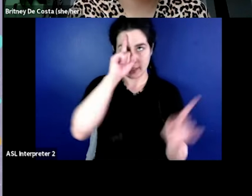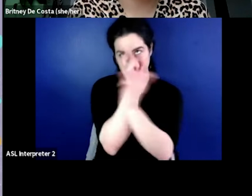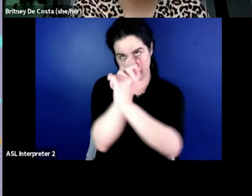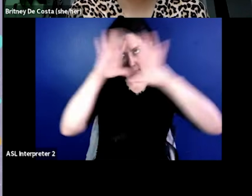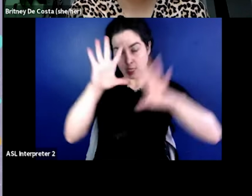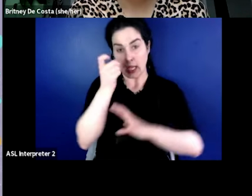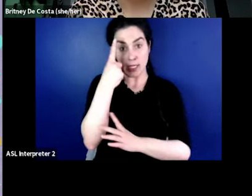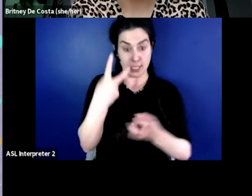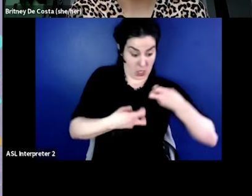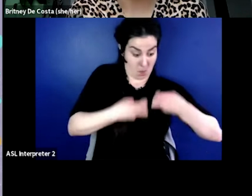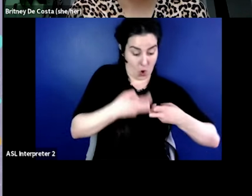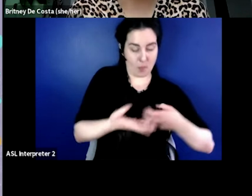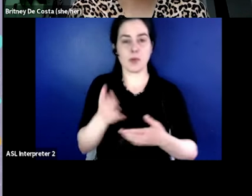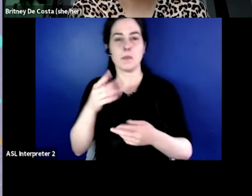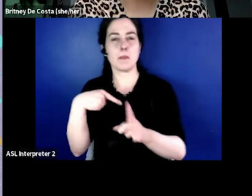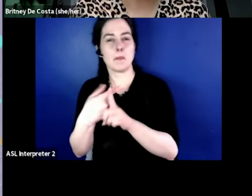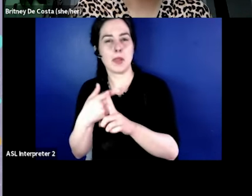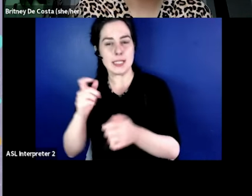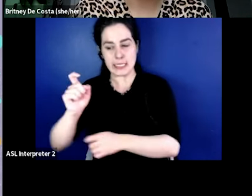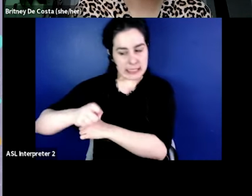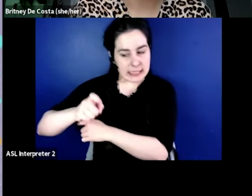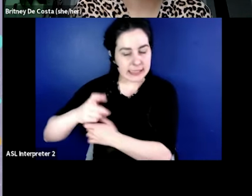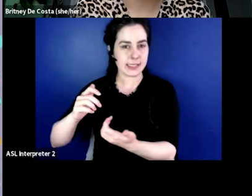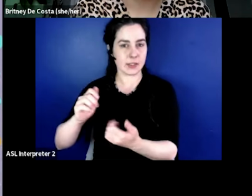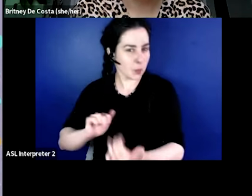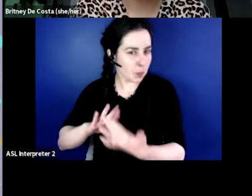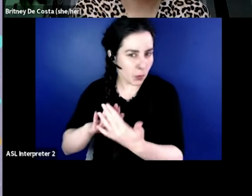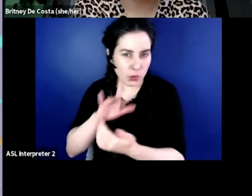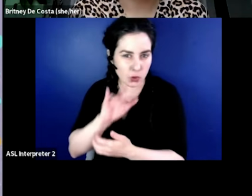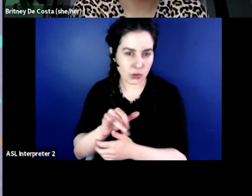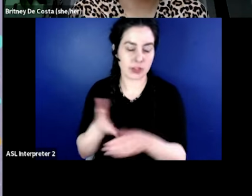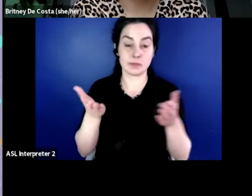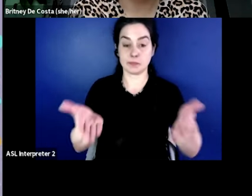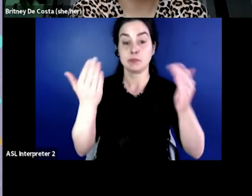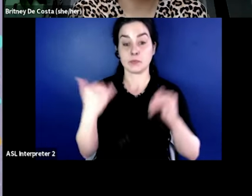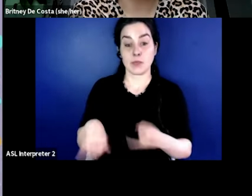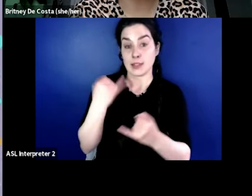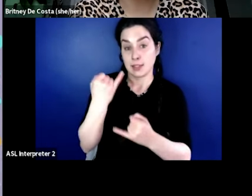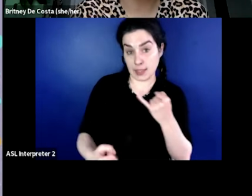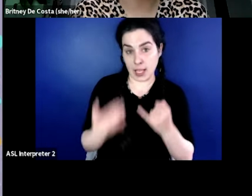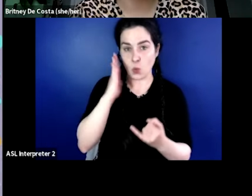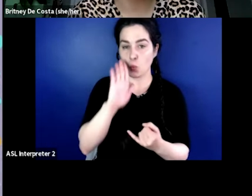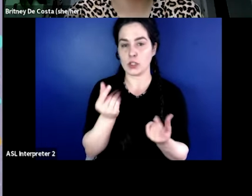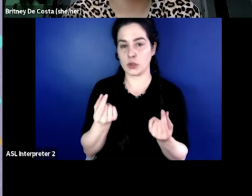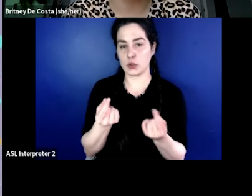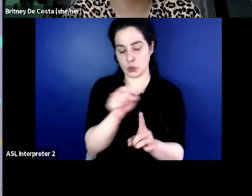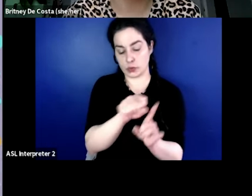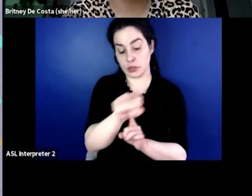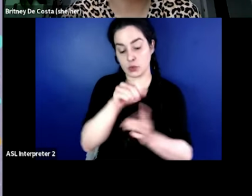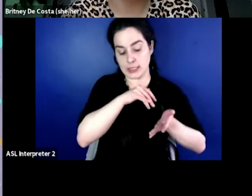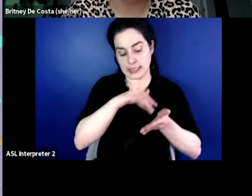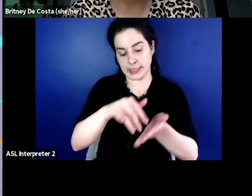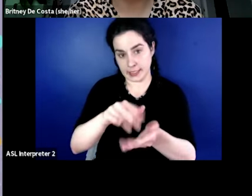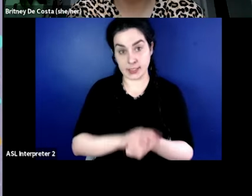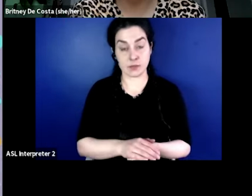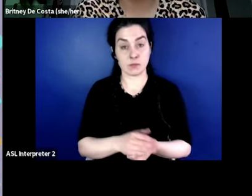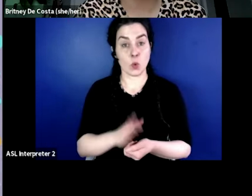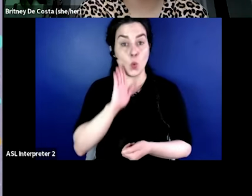needs are. And then finally, we're going to be conducting some case studies where we're going to be interviewing students and